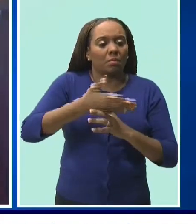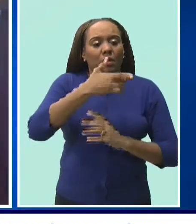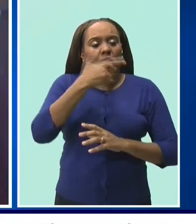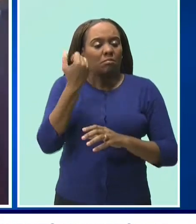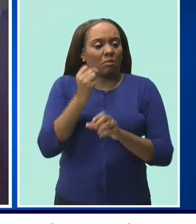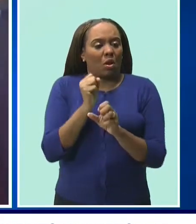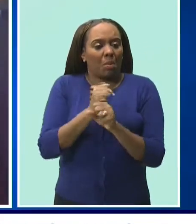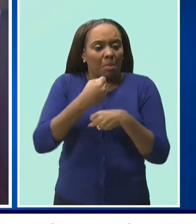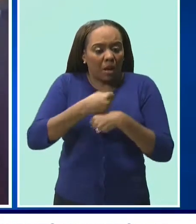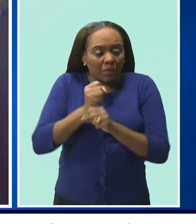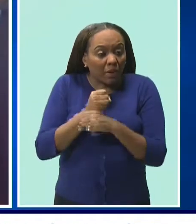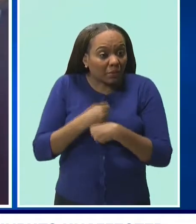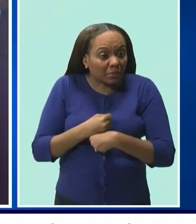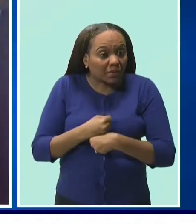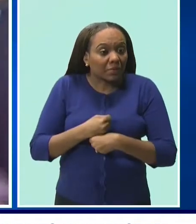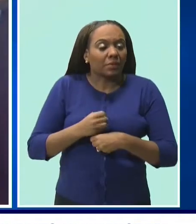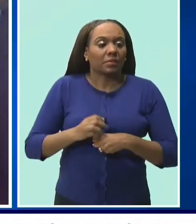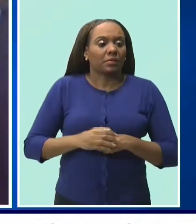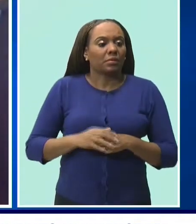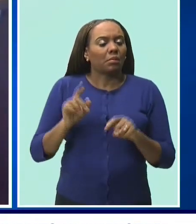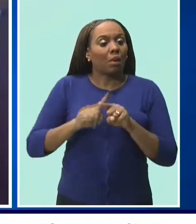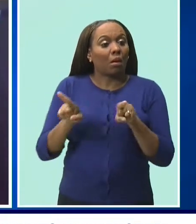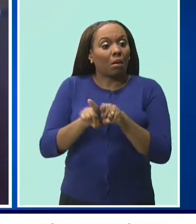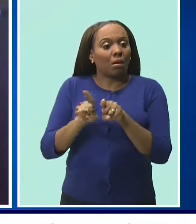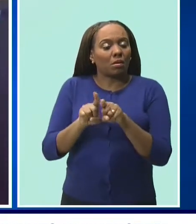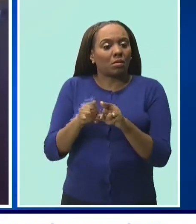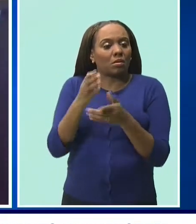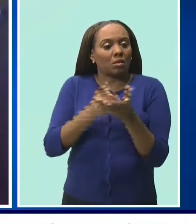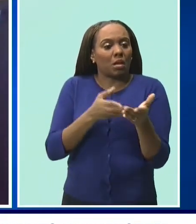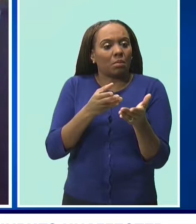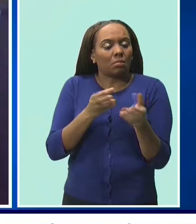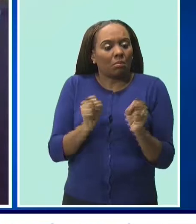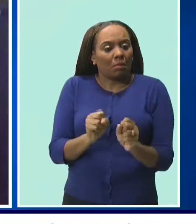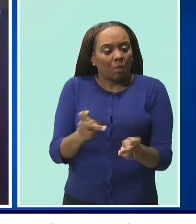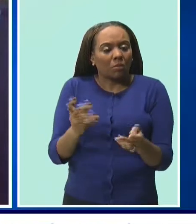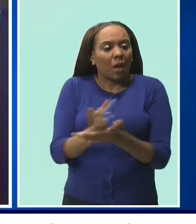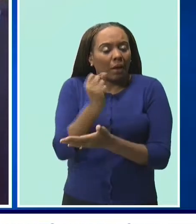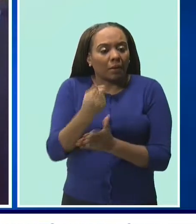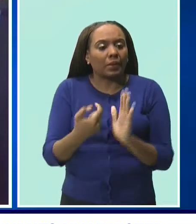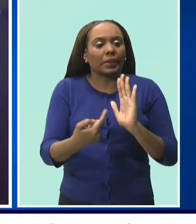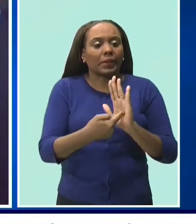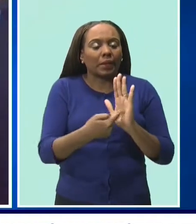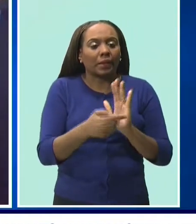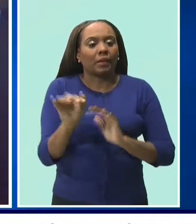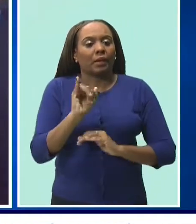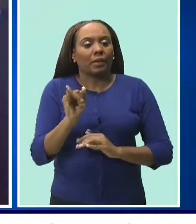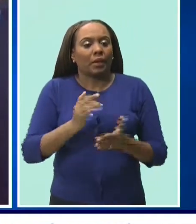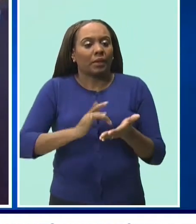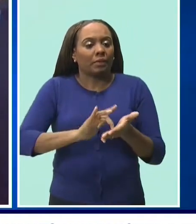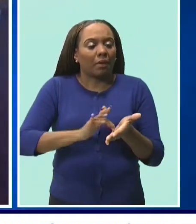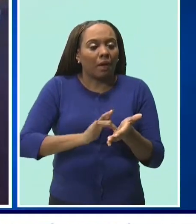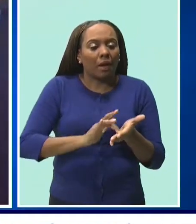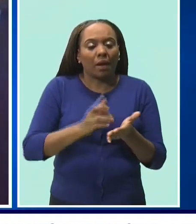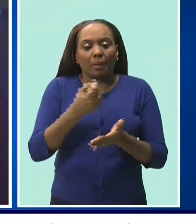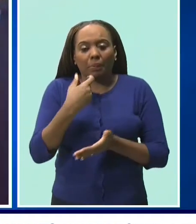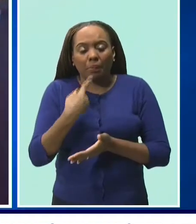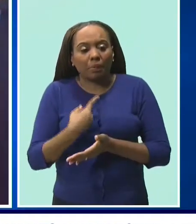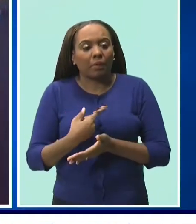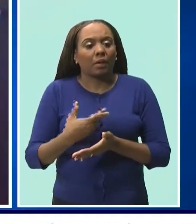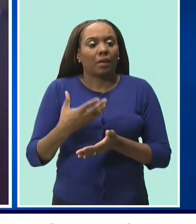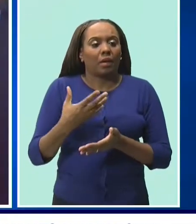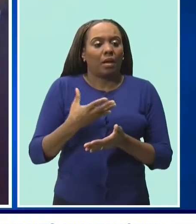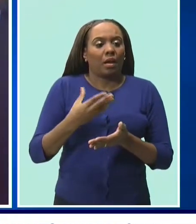And as Floyd said, we also saw some opportunities, for example, in the area of pharmaceuticals and the manufacturing and export